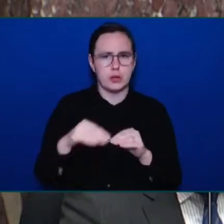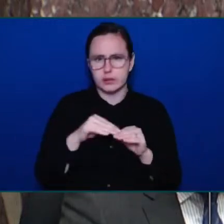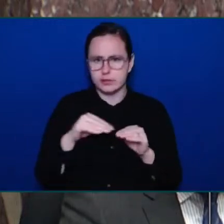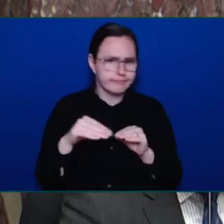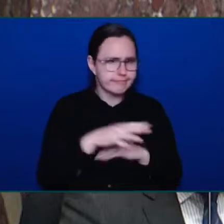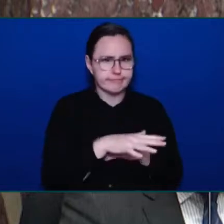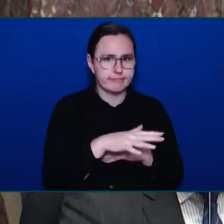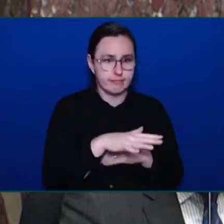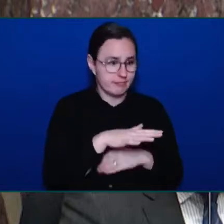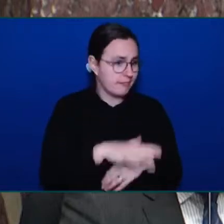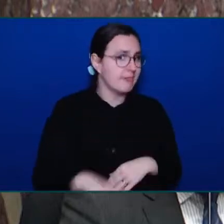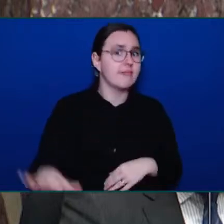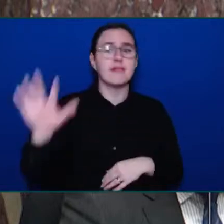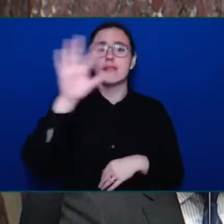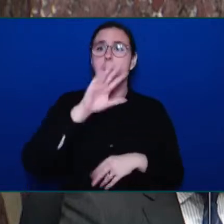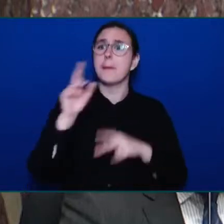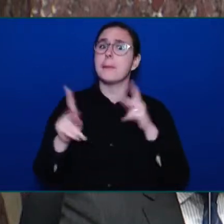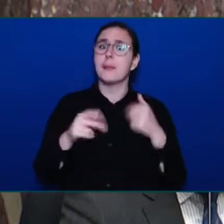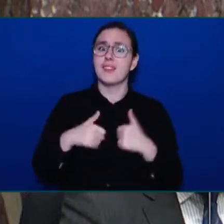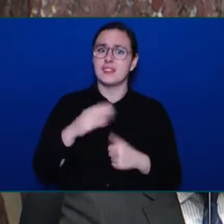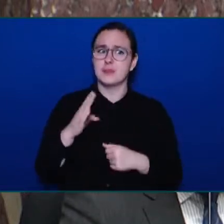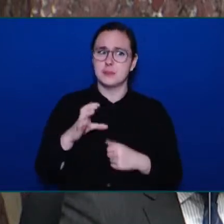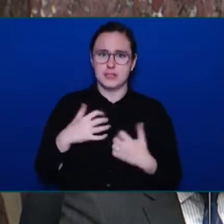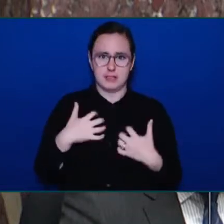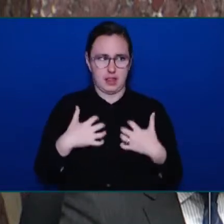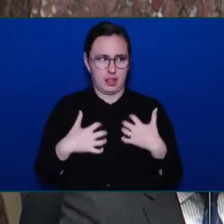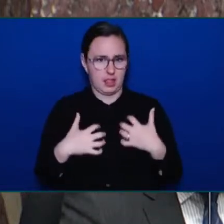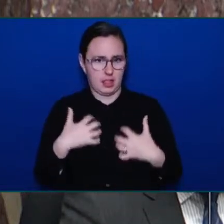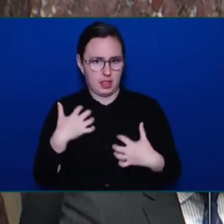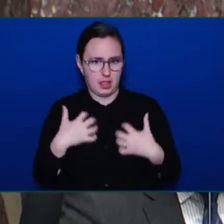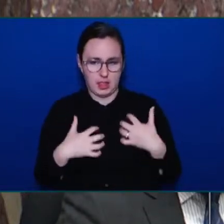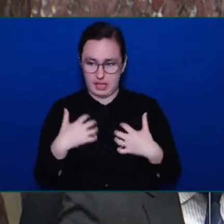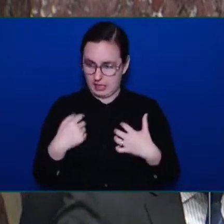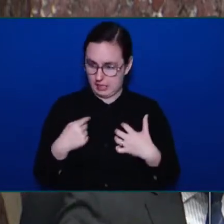and that is unacceptable in the province of British Columbia.